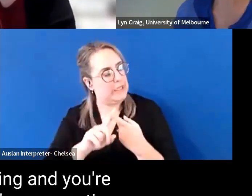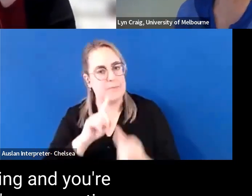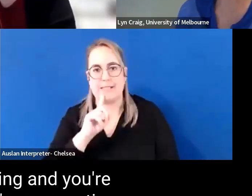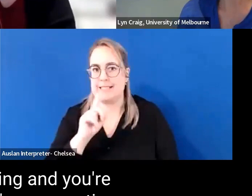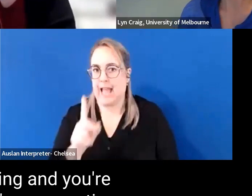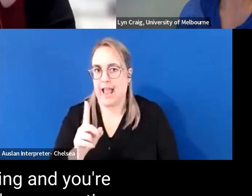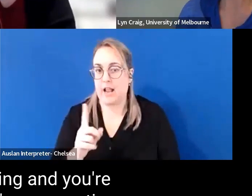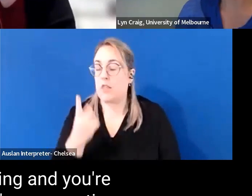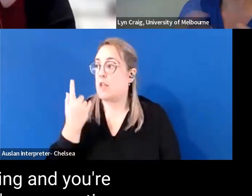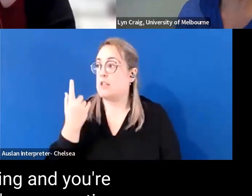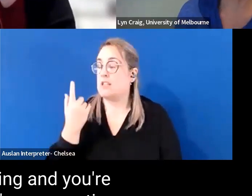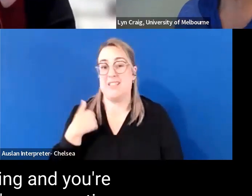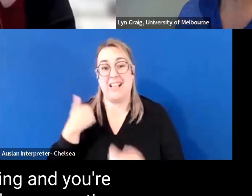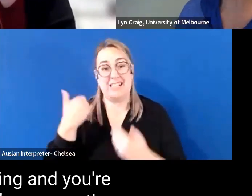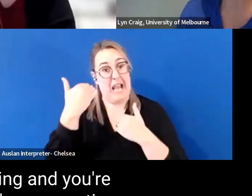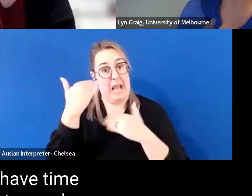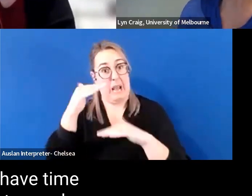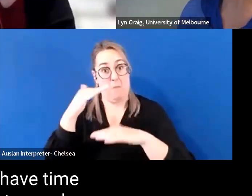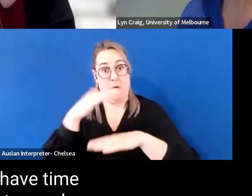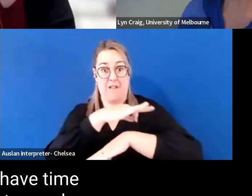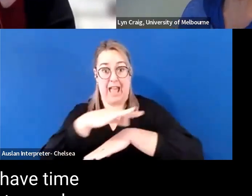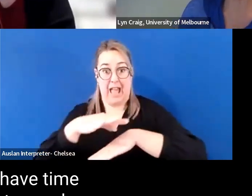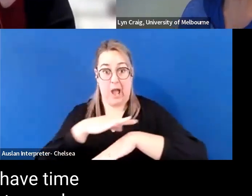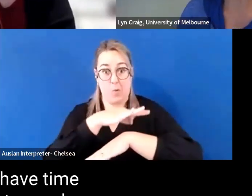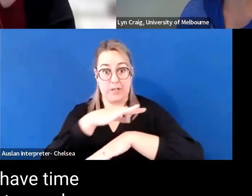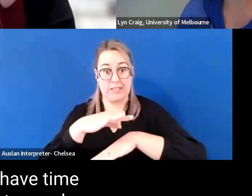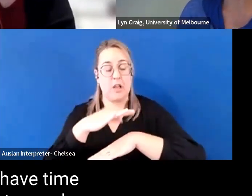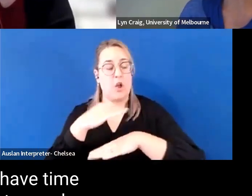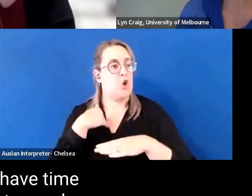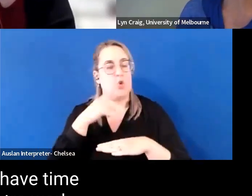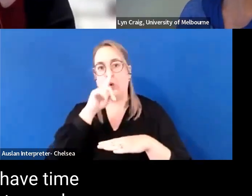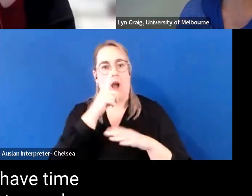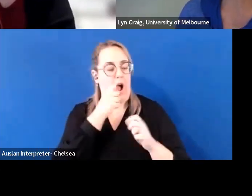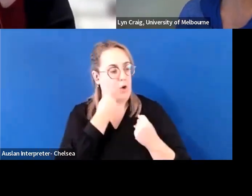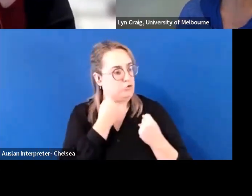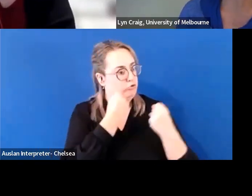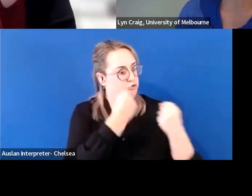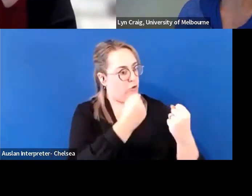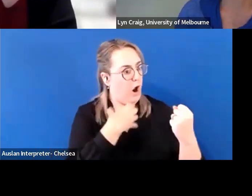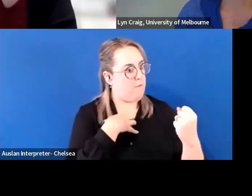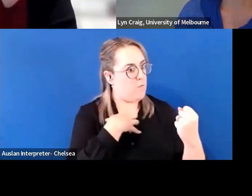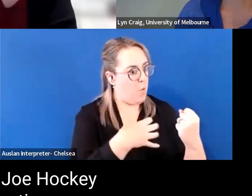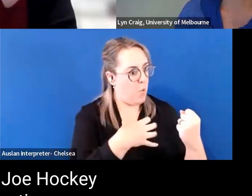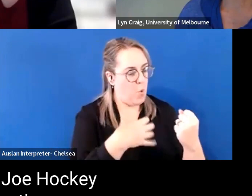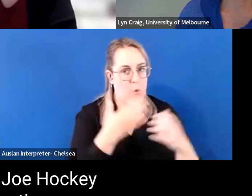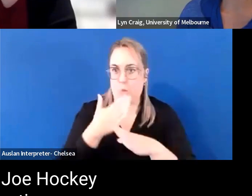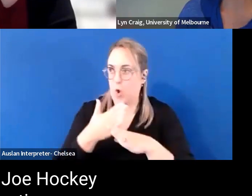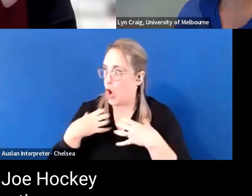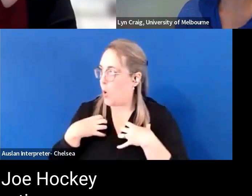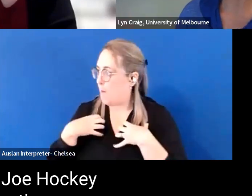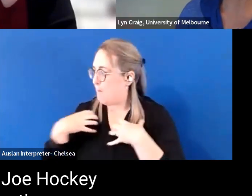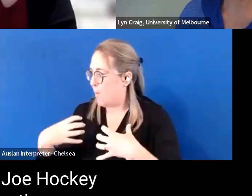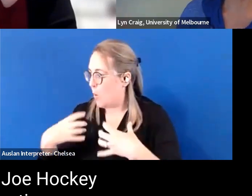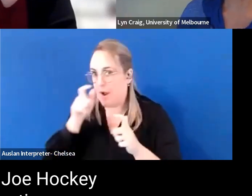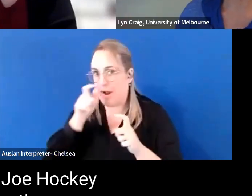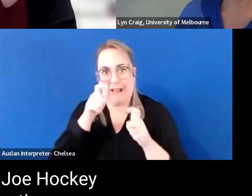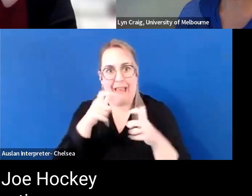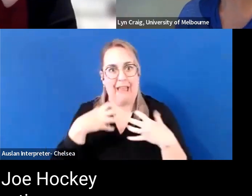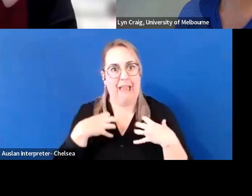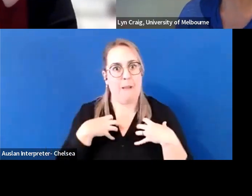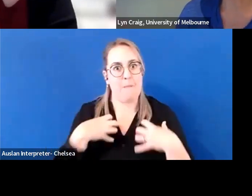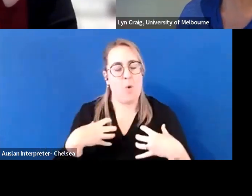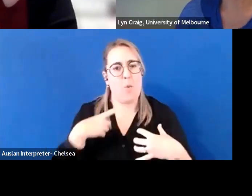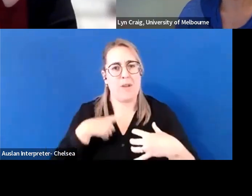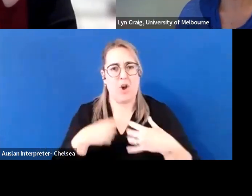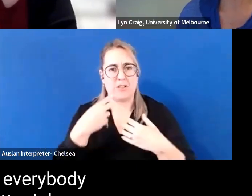and you're caring and you're commuting, you don't have time to take extra work. And I remember Joe Hockey saying some time